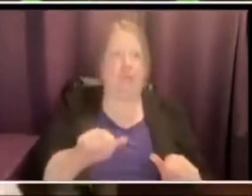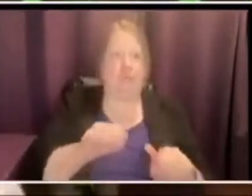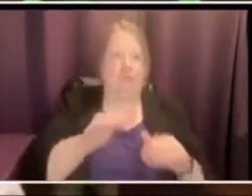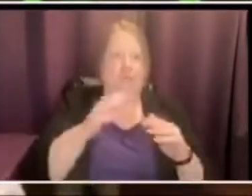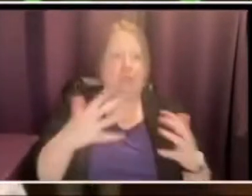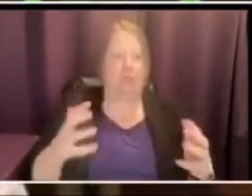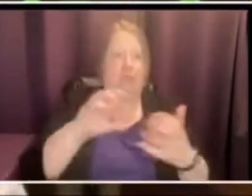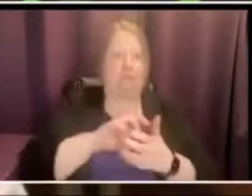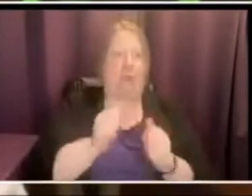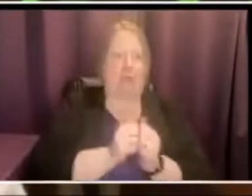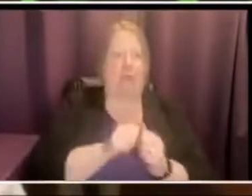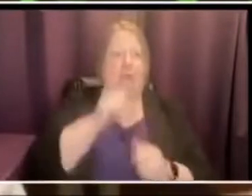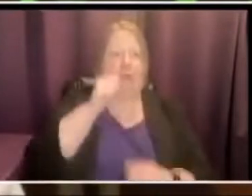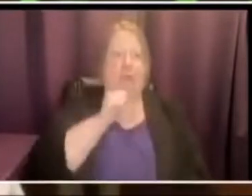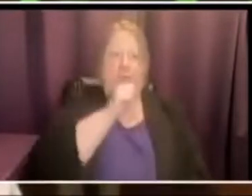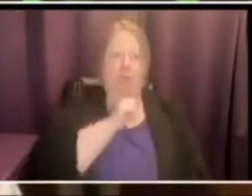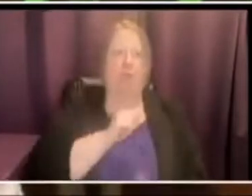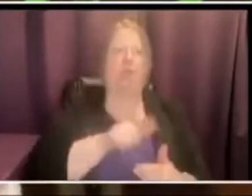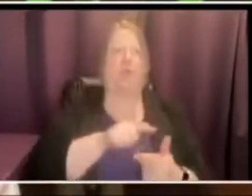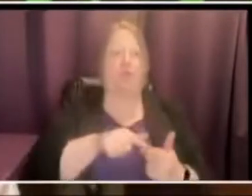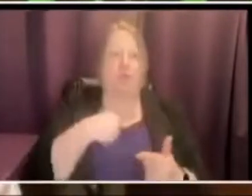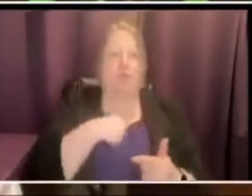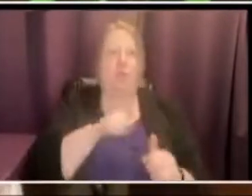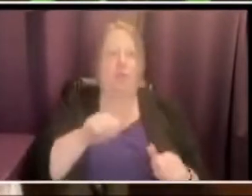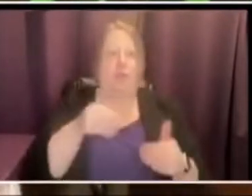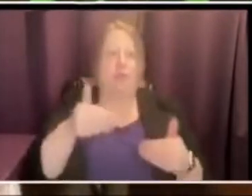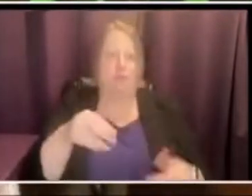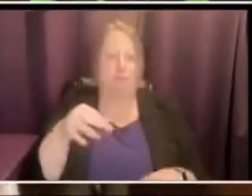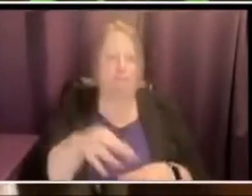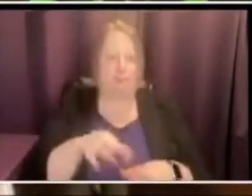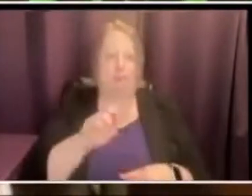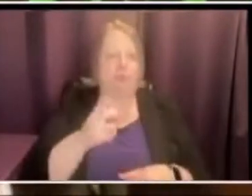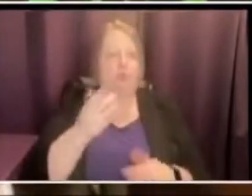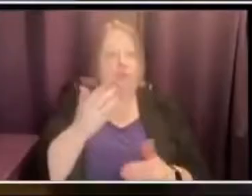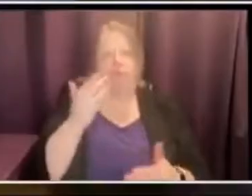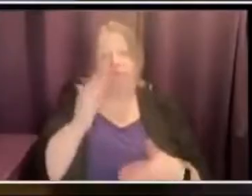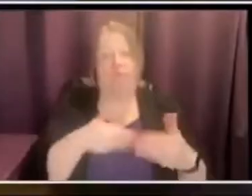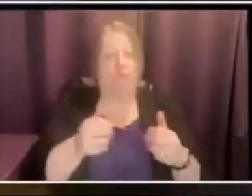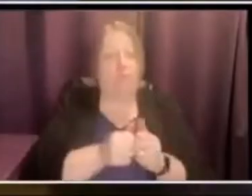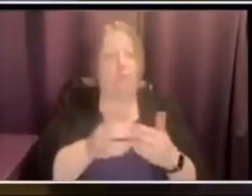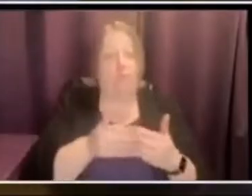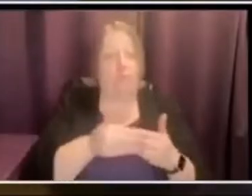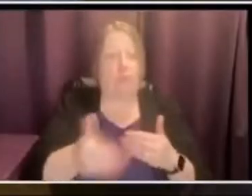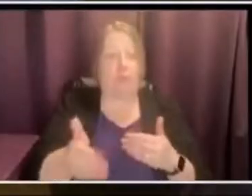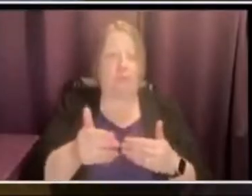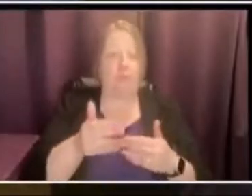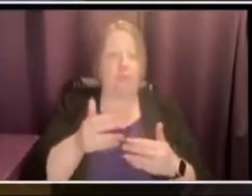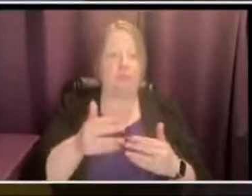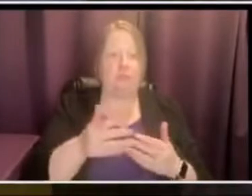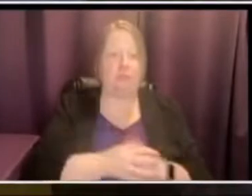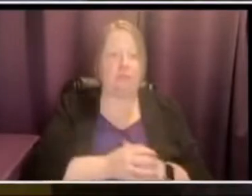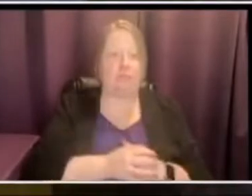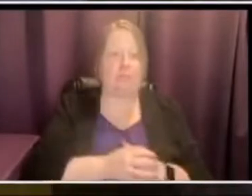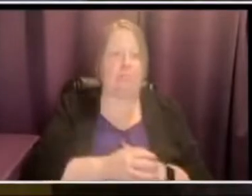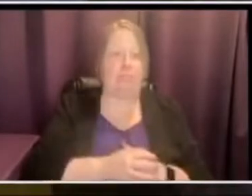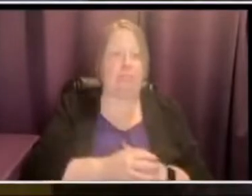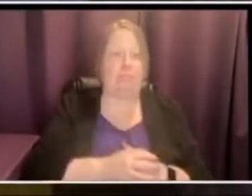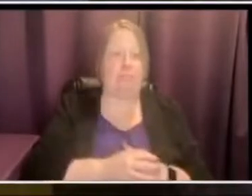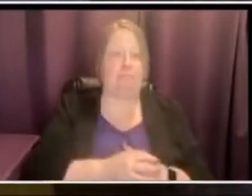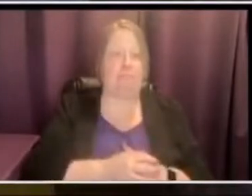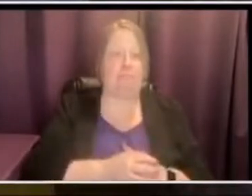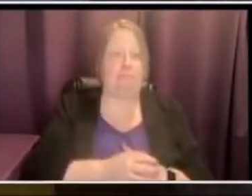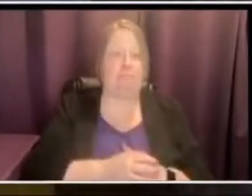and then we could vote, and that would be, you know, then just move forward with the rest of the state. The overriding wish is to do it